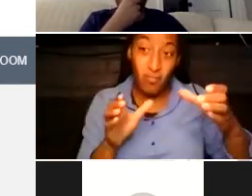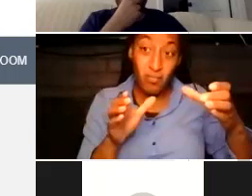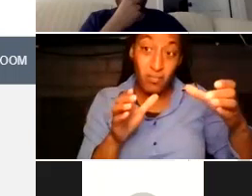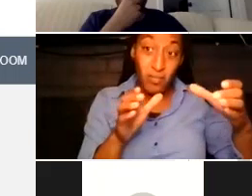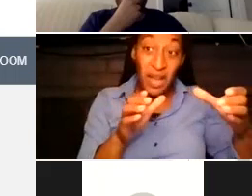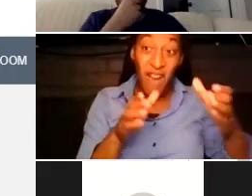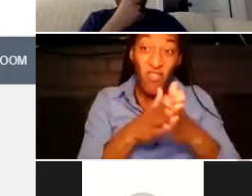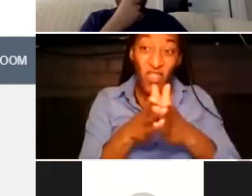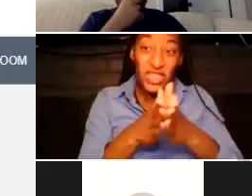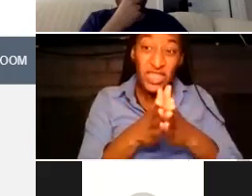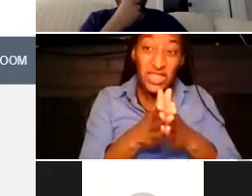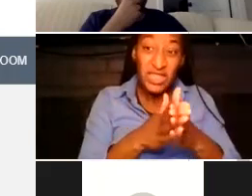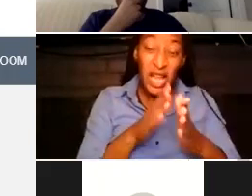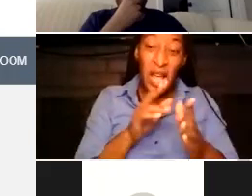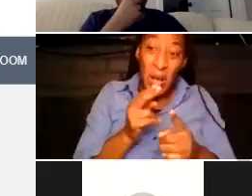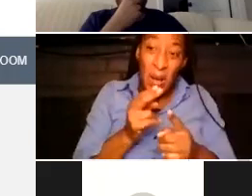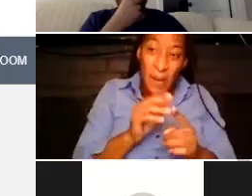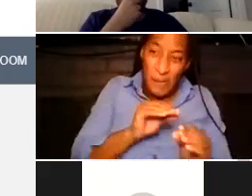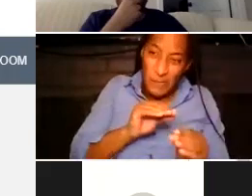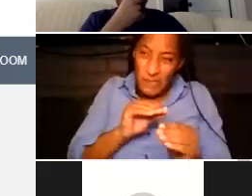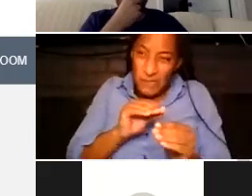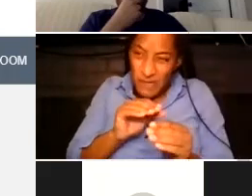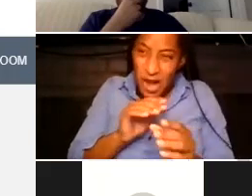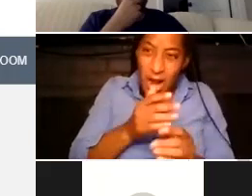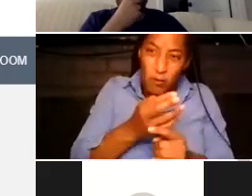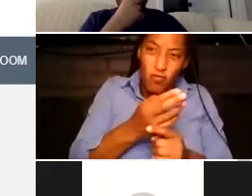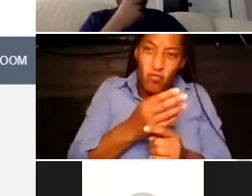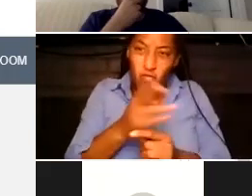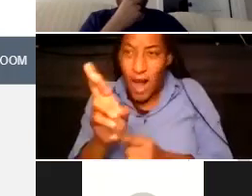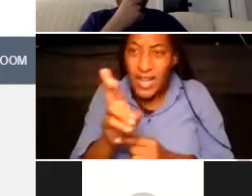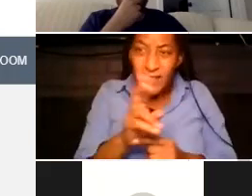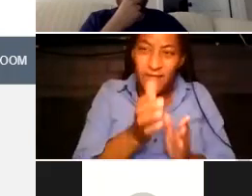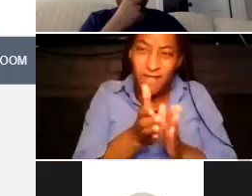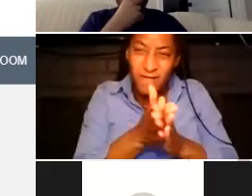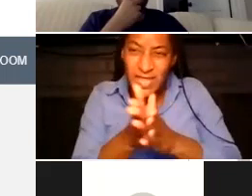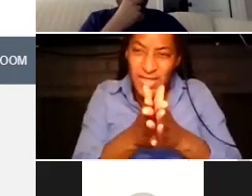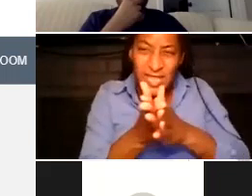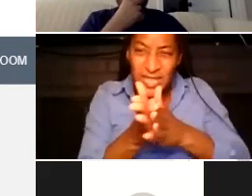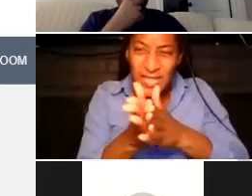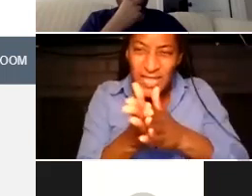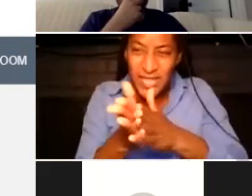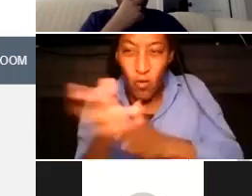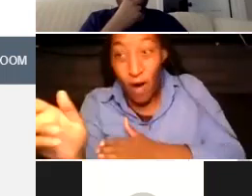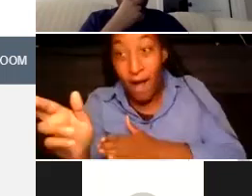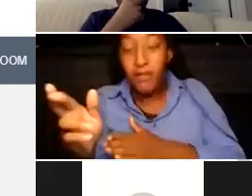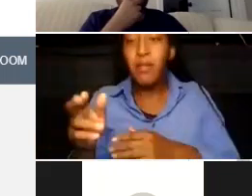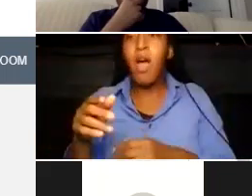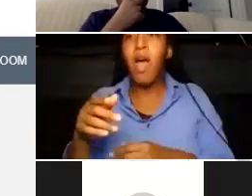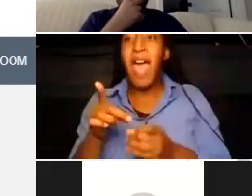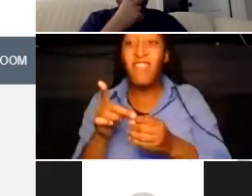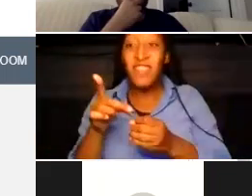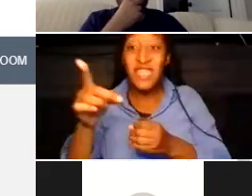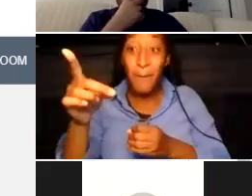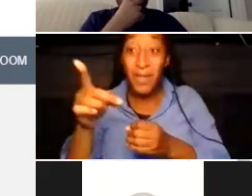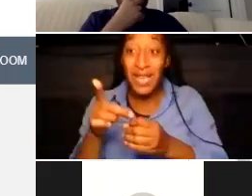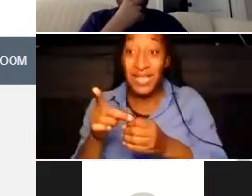right. So friction force to the right, displacement to the left, those are in